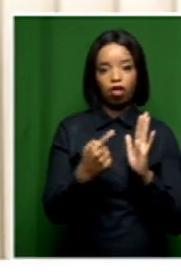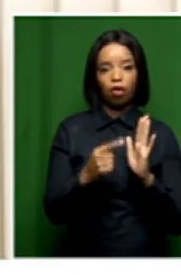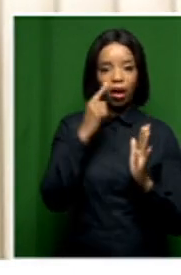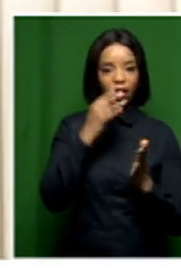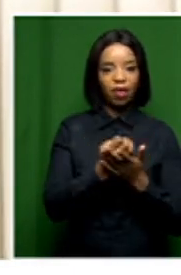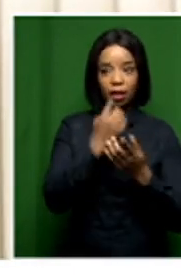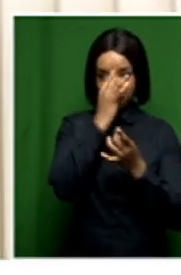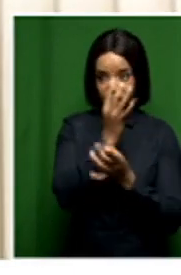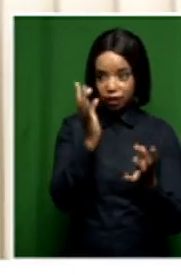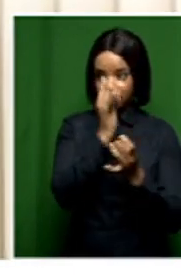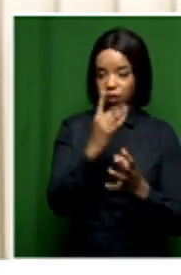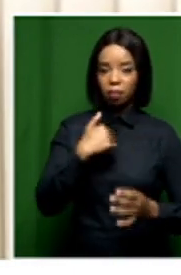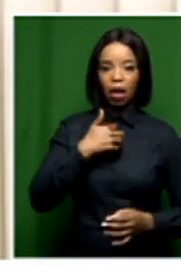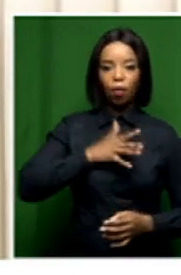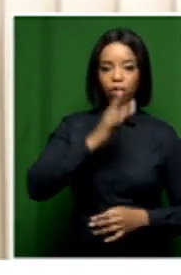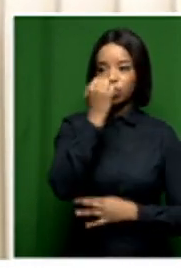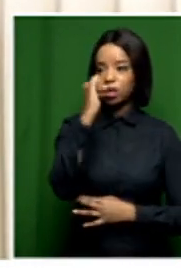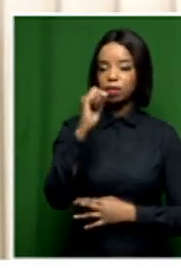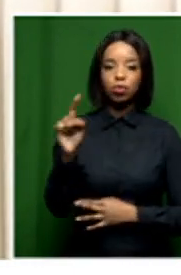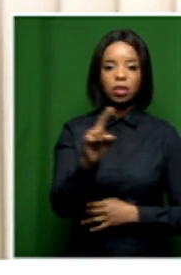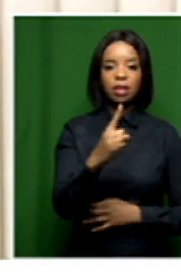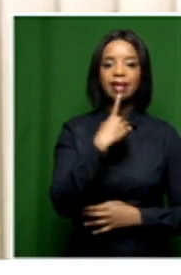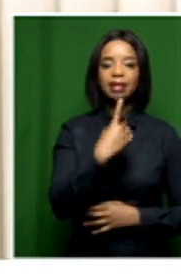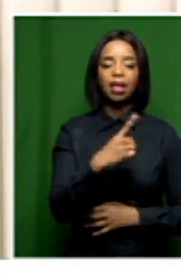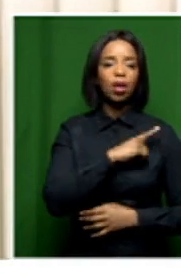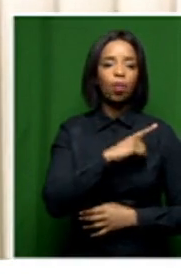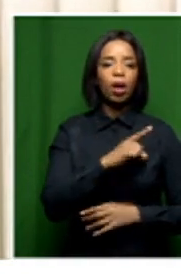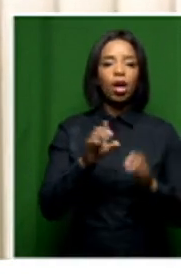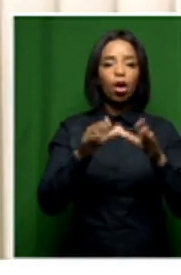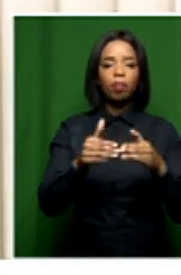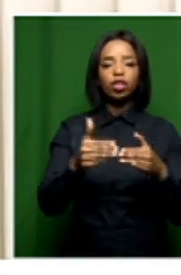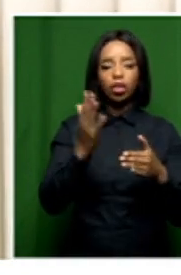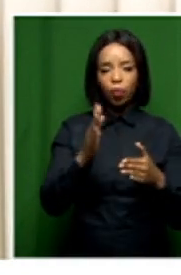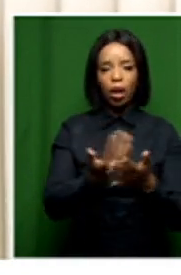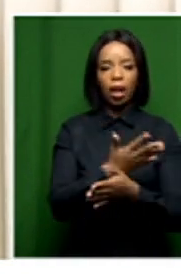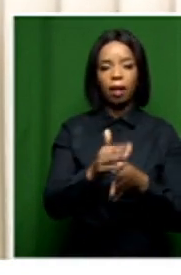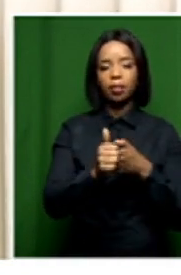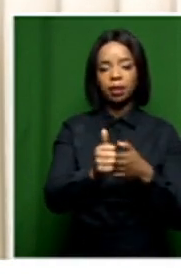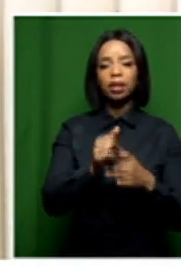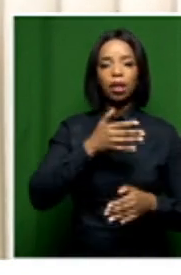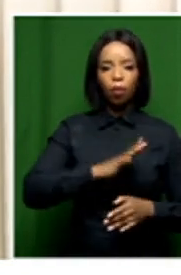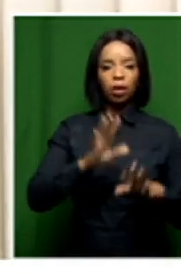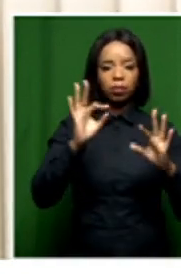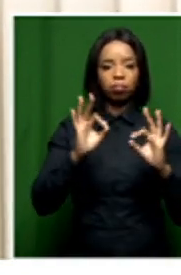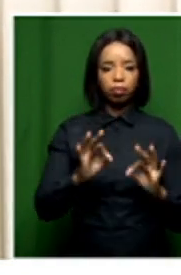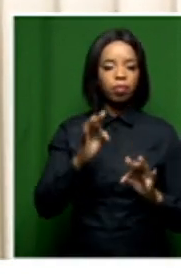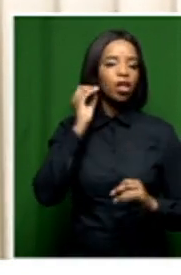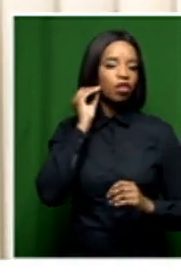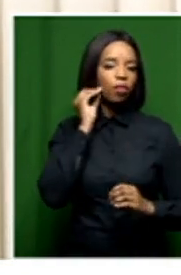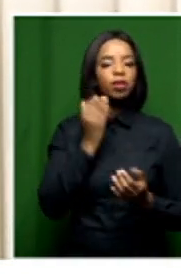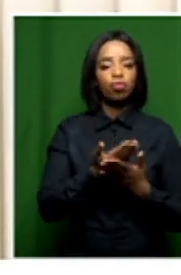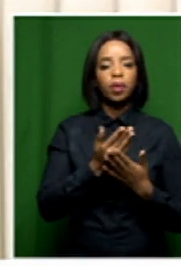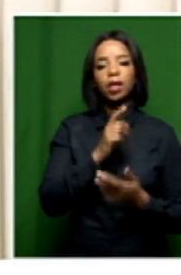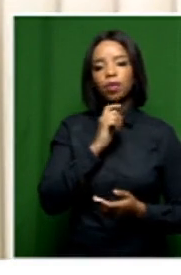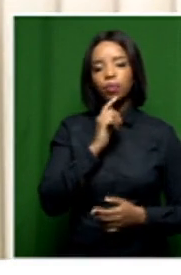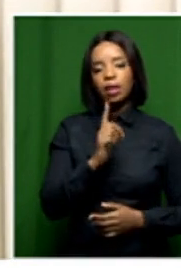what they are saying because they're going to mislead you as the commission in giving you accurate information that you can utilize at a later stage. Now, if you are going